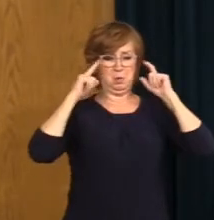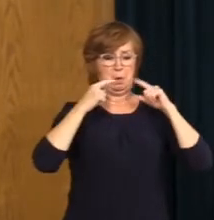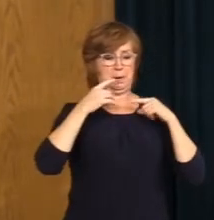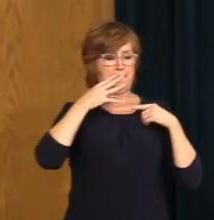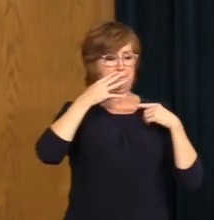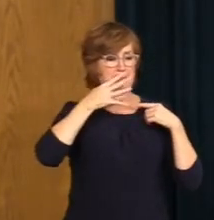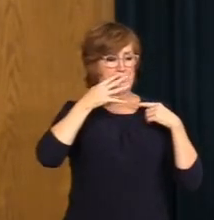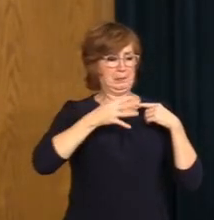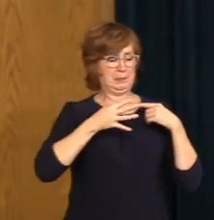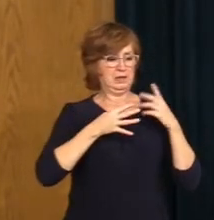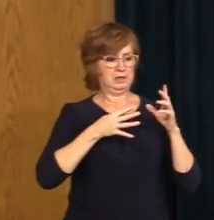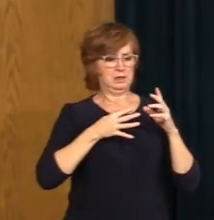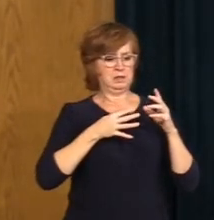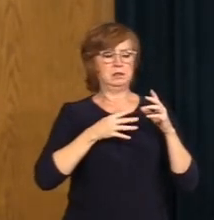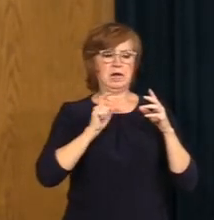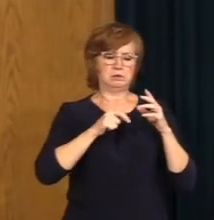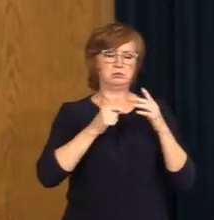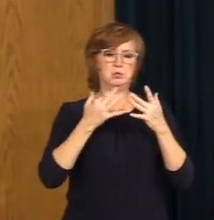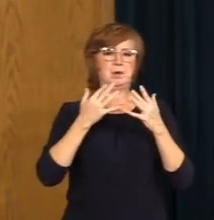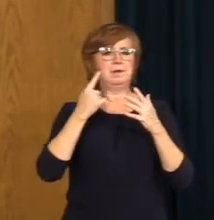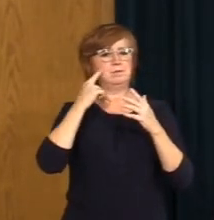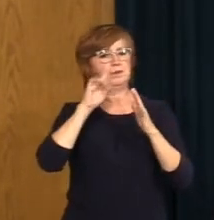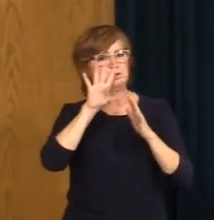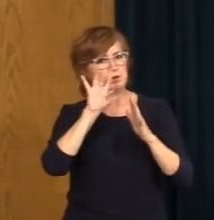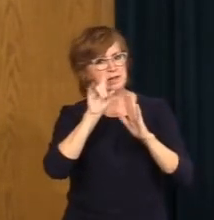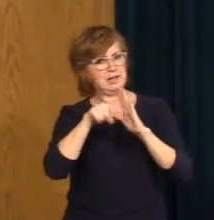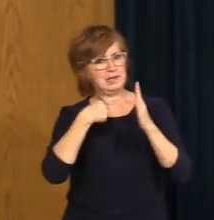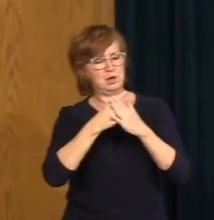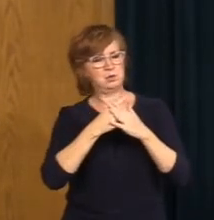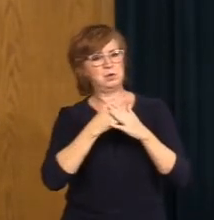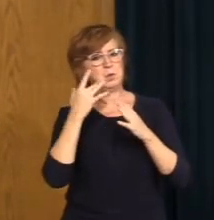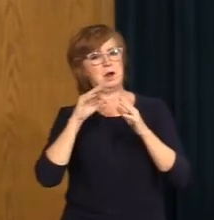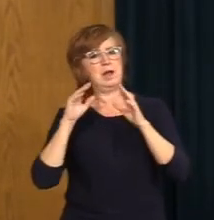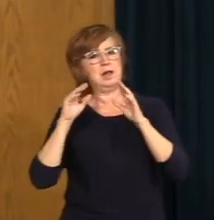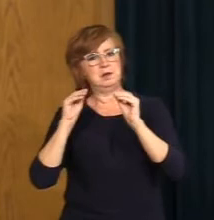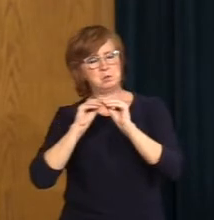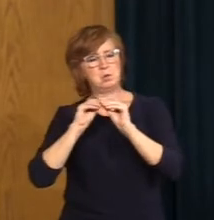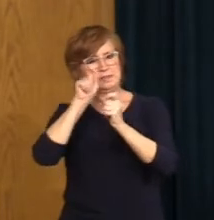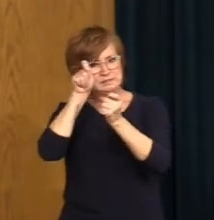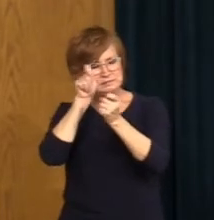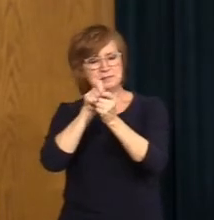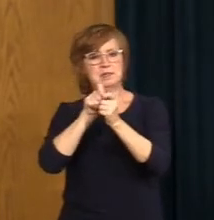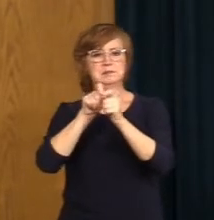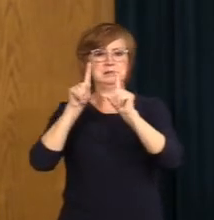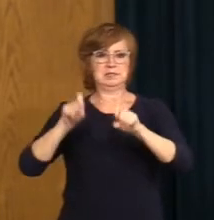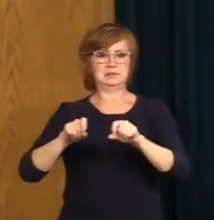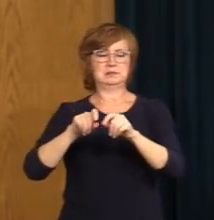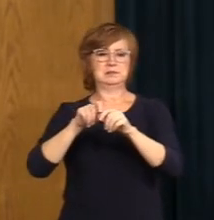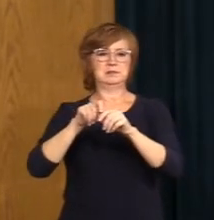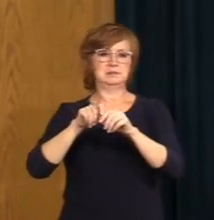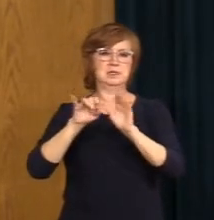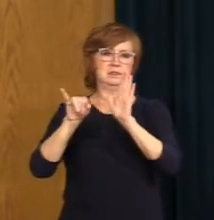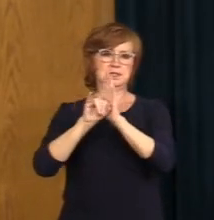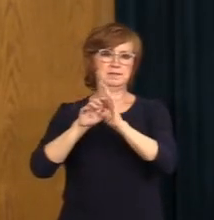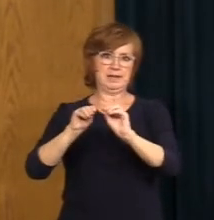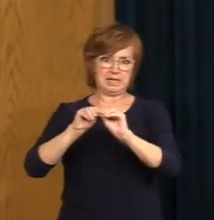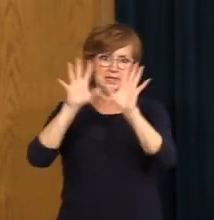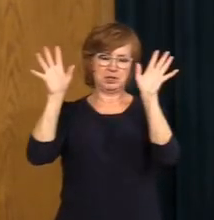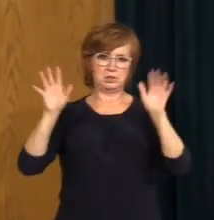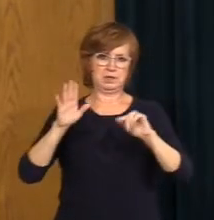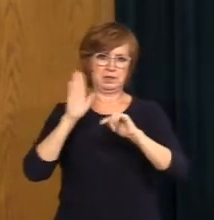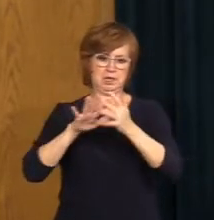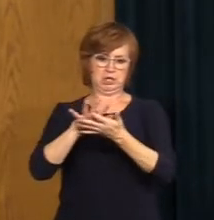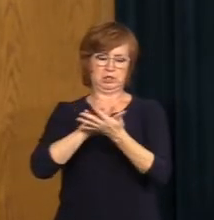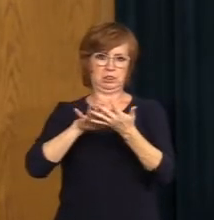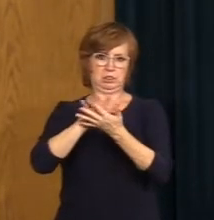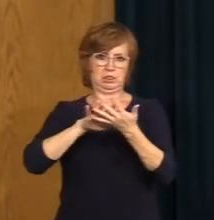they would book them in 48 hours later so that the likelihood of the test, the test's more accurate when you have symptoms for a couple of